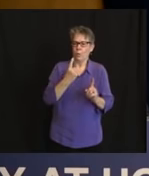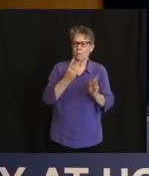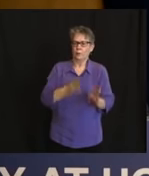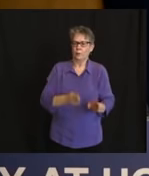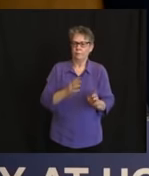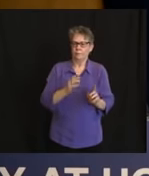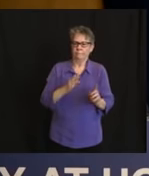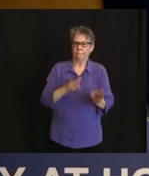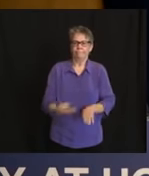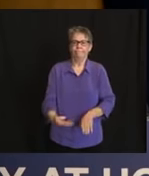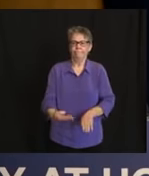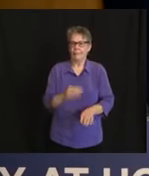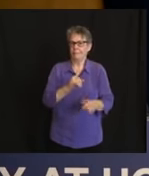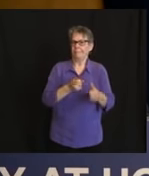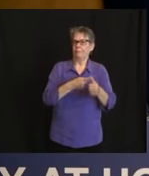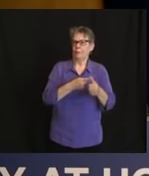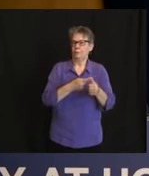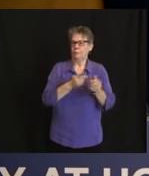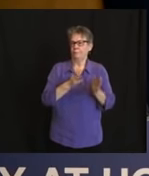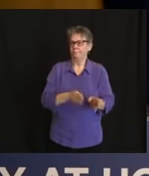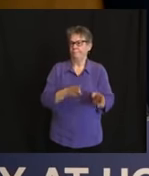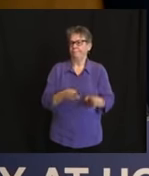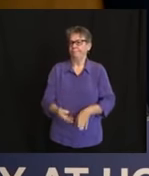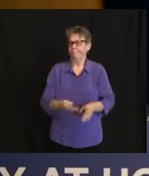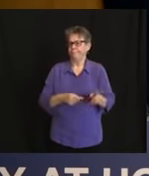us COVID-19 results,